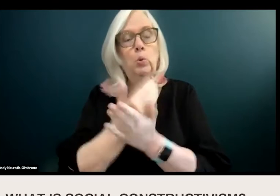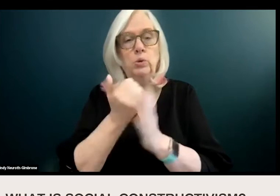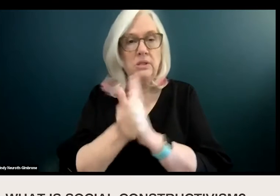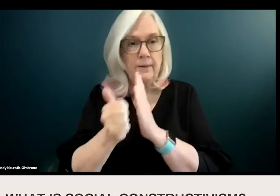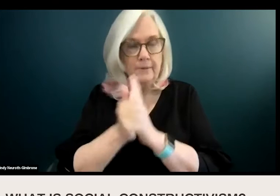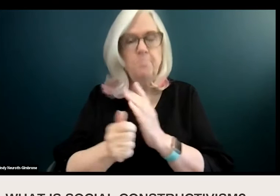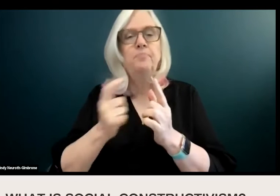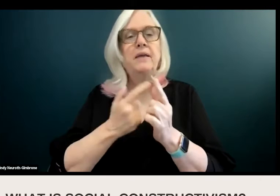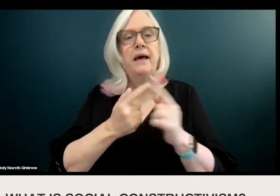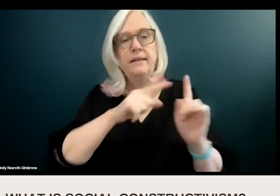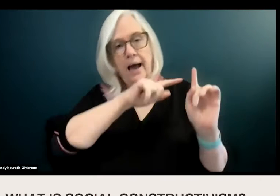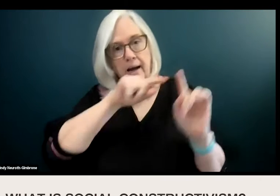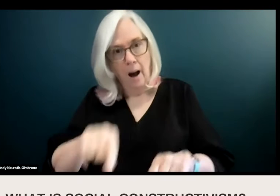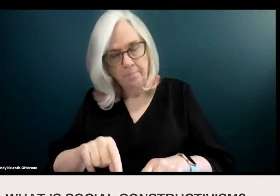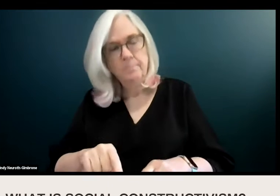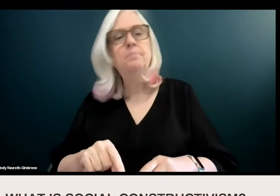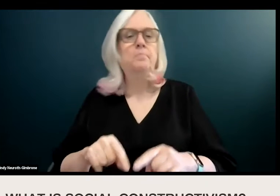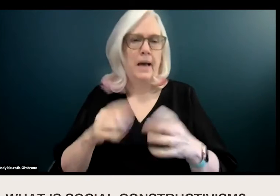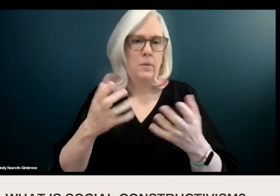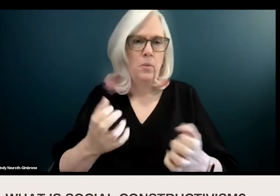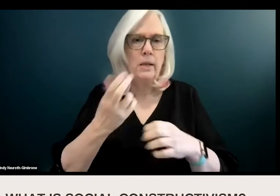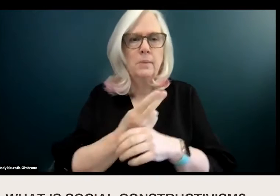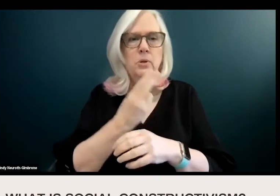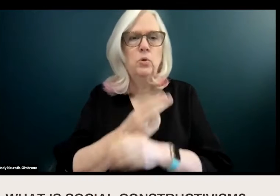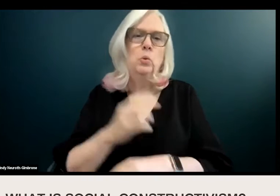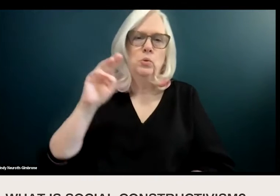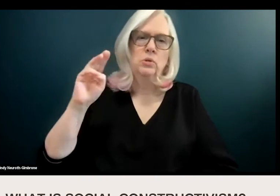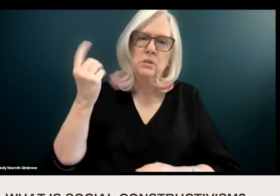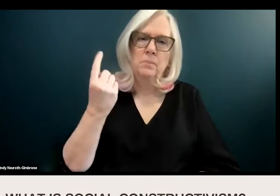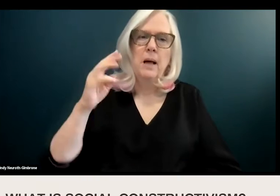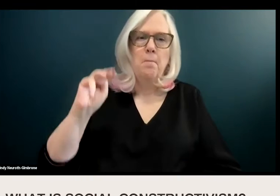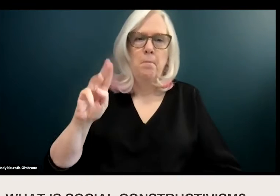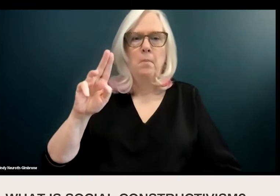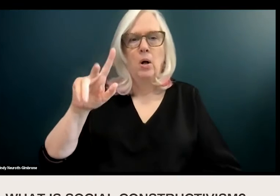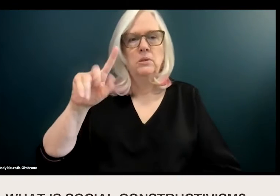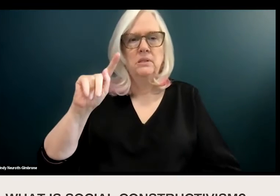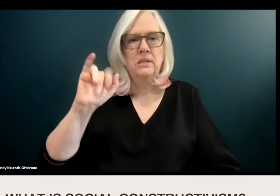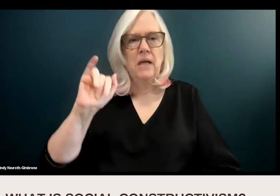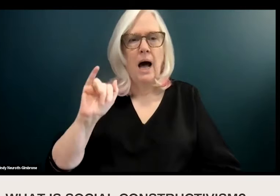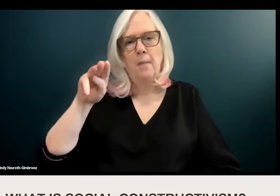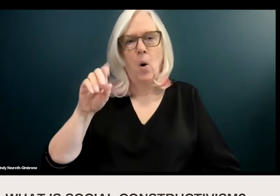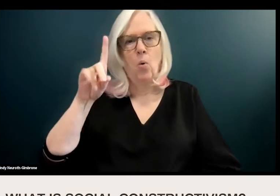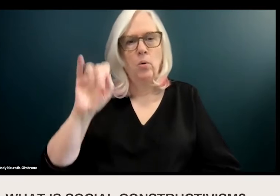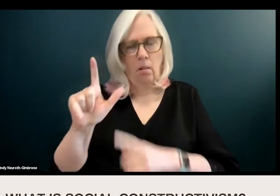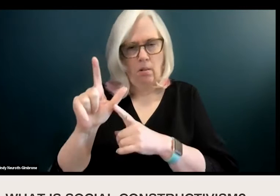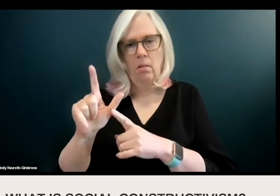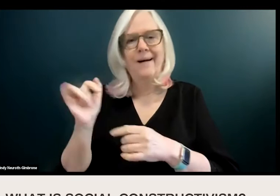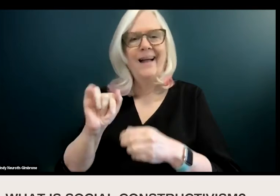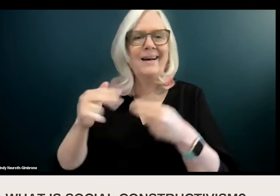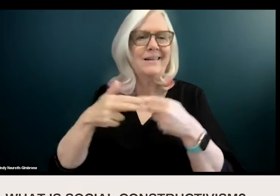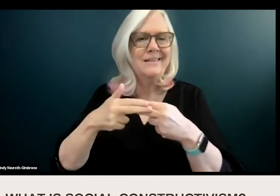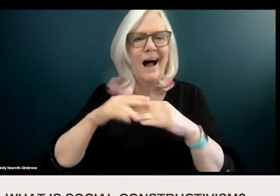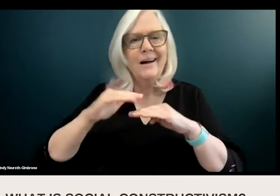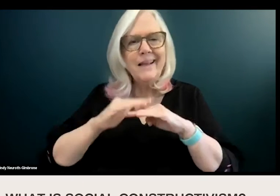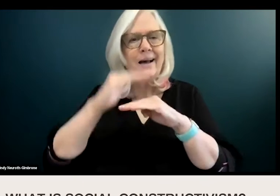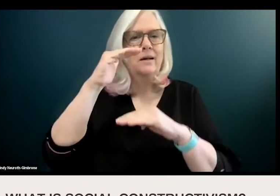that employs all the skills they developed through the weeks of instruction and practice. This model is completely student-centered, and